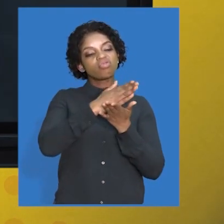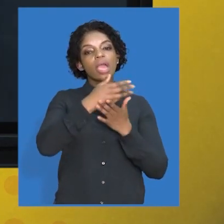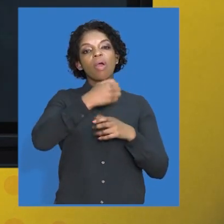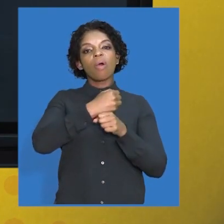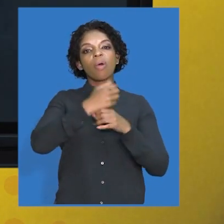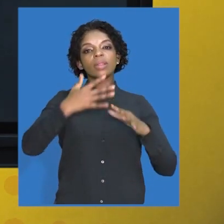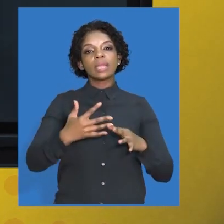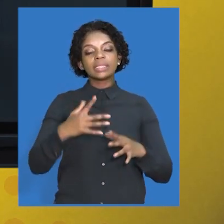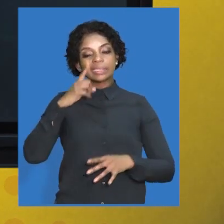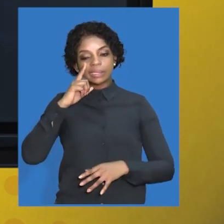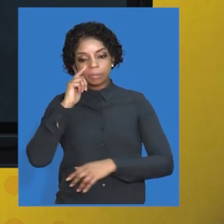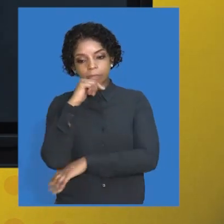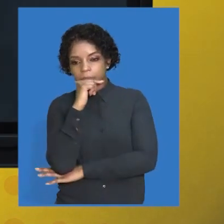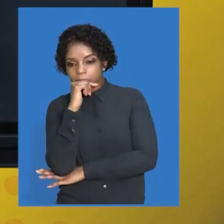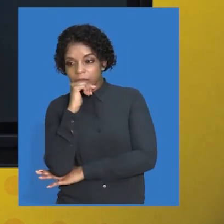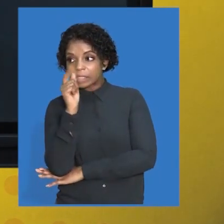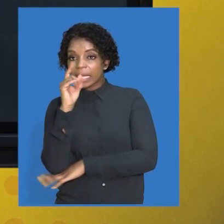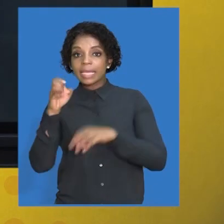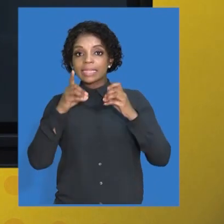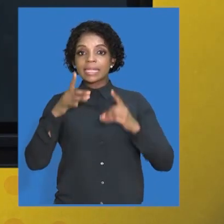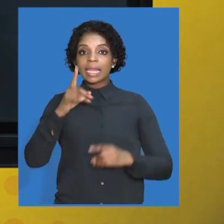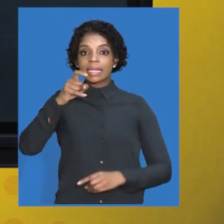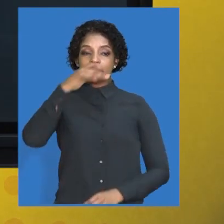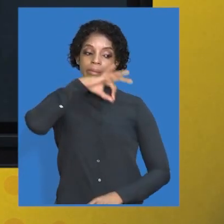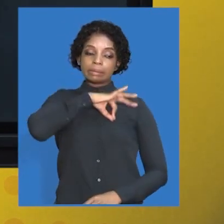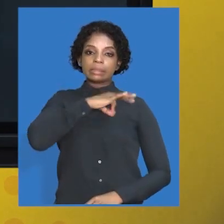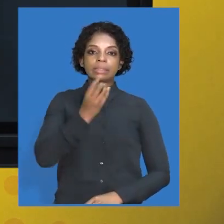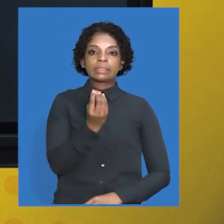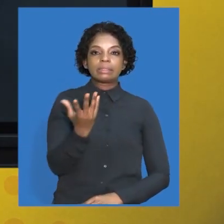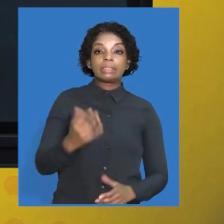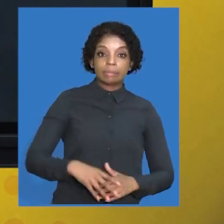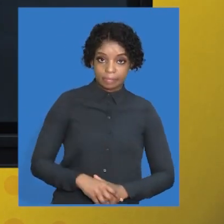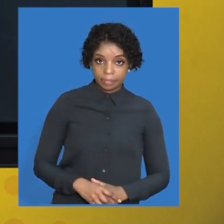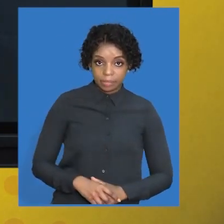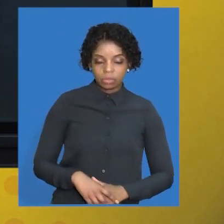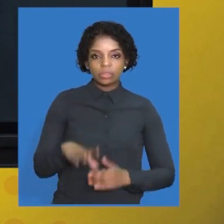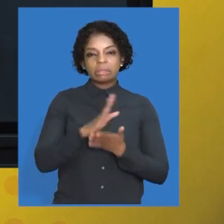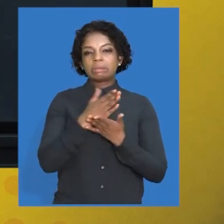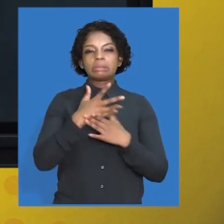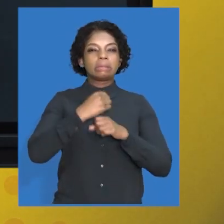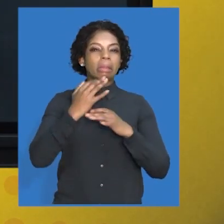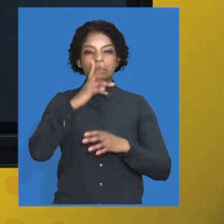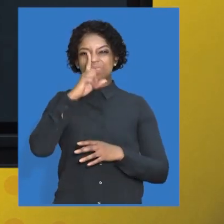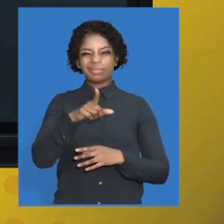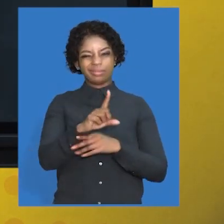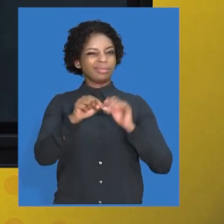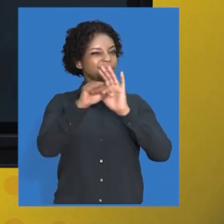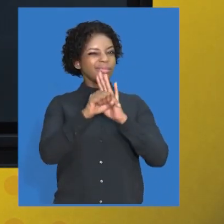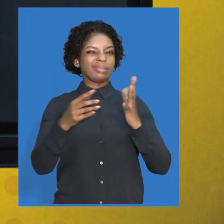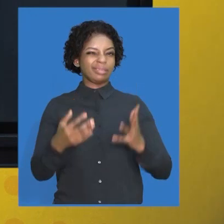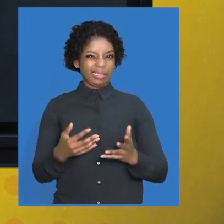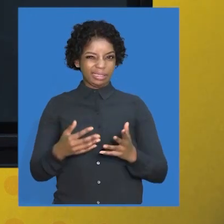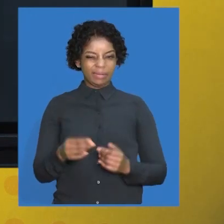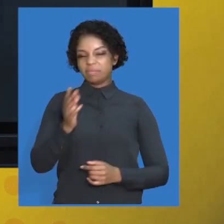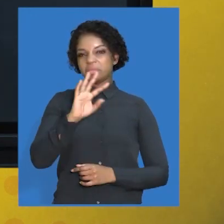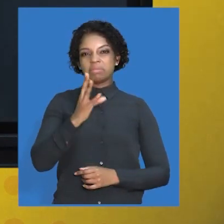remuneration directors should get. And if directors can see that shareholders are going to be very negative in terms of how much remuneration they